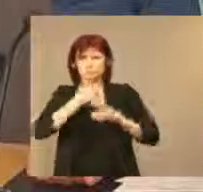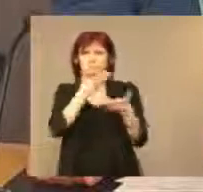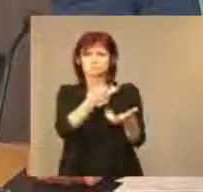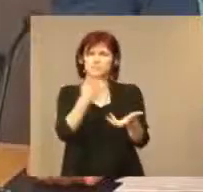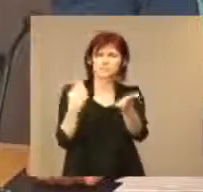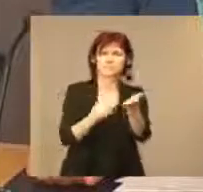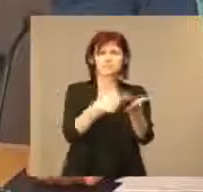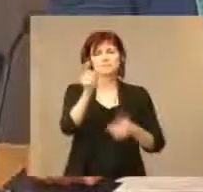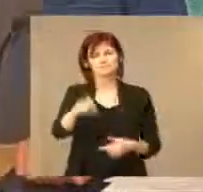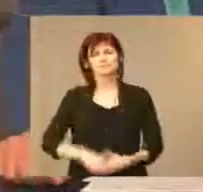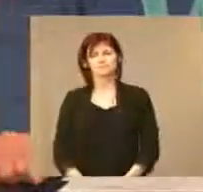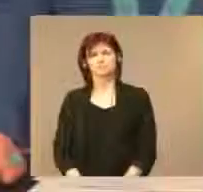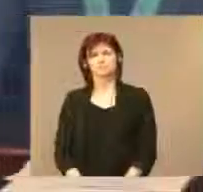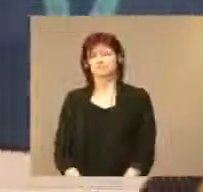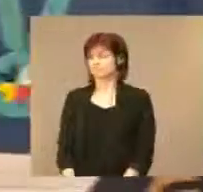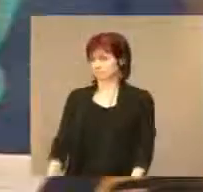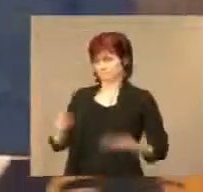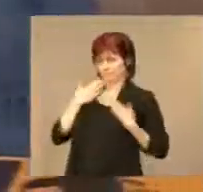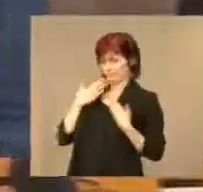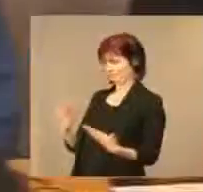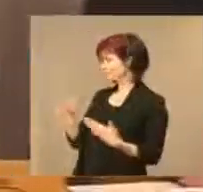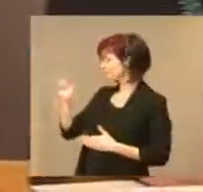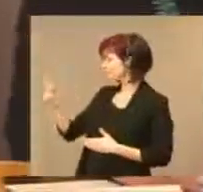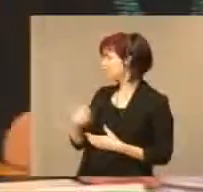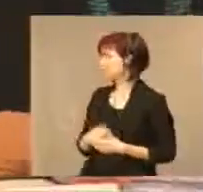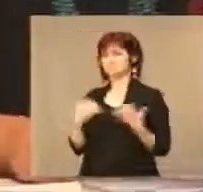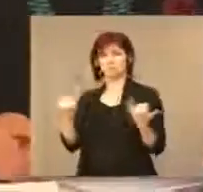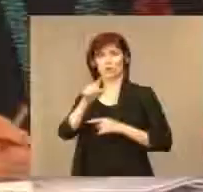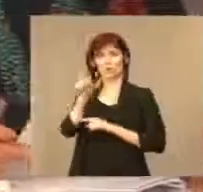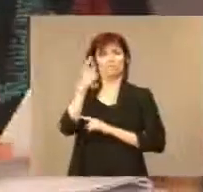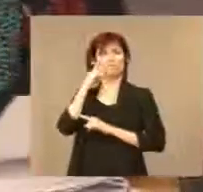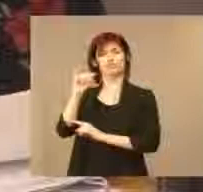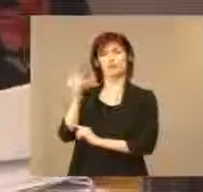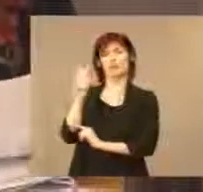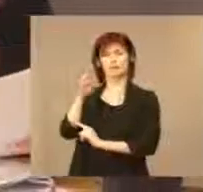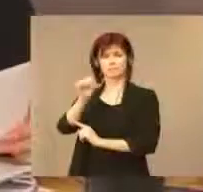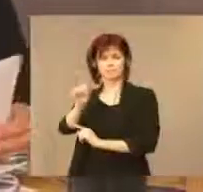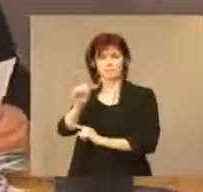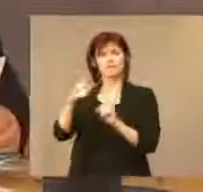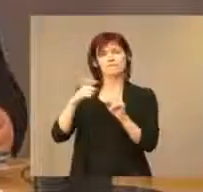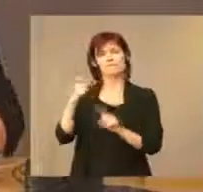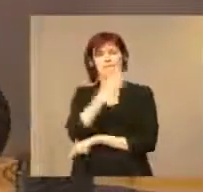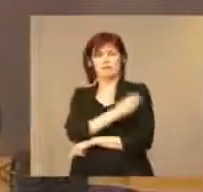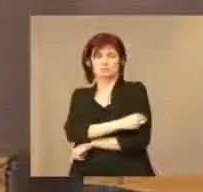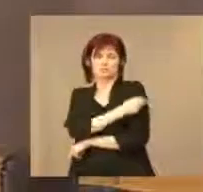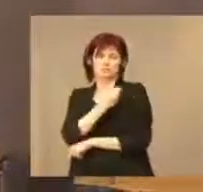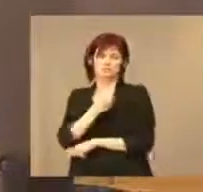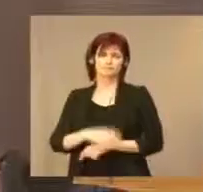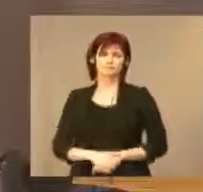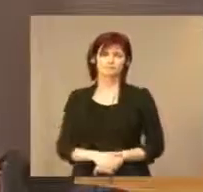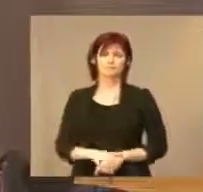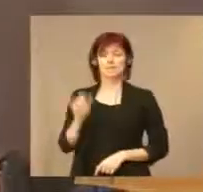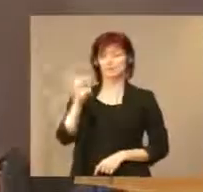Thank you. Okay, this is for James. It's from Manitoba. If